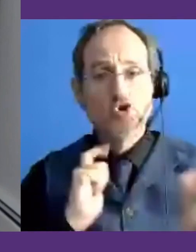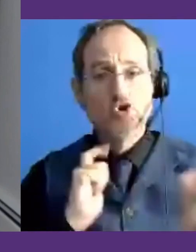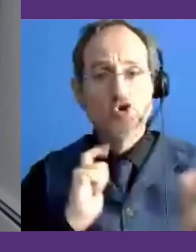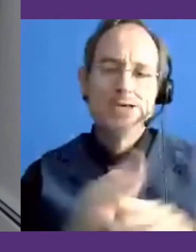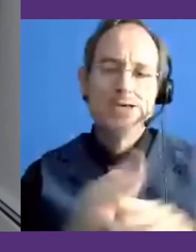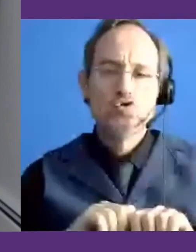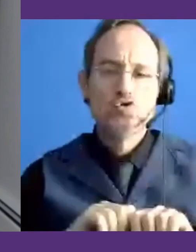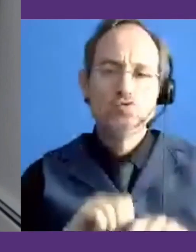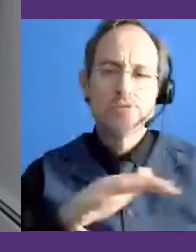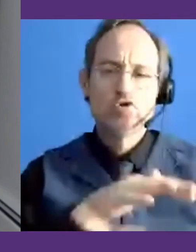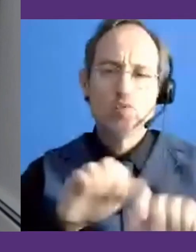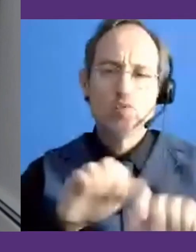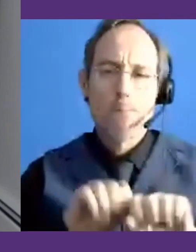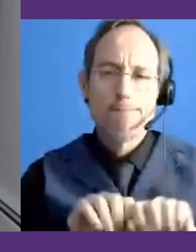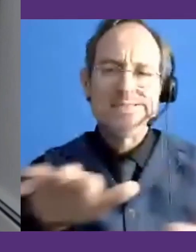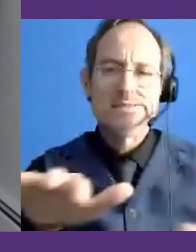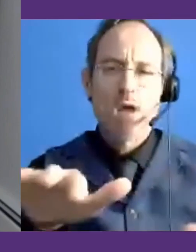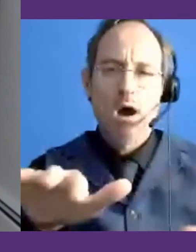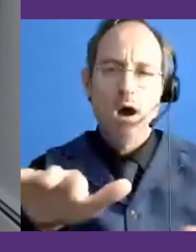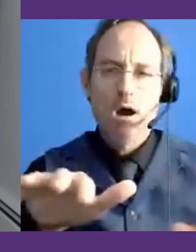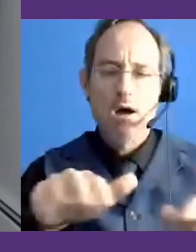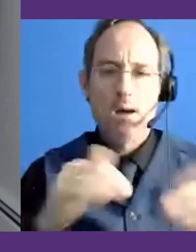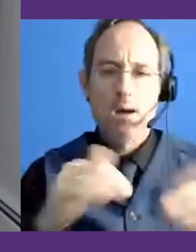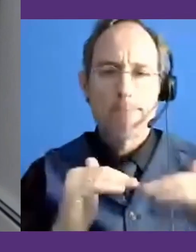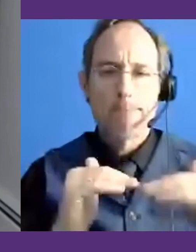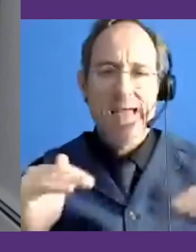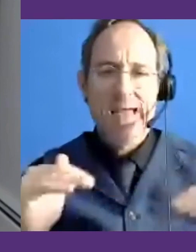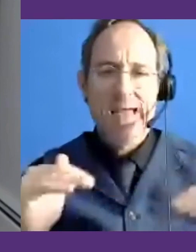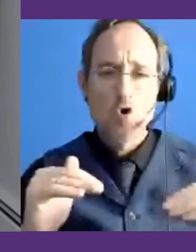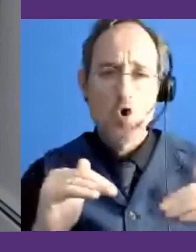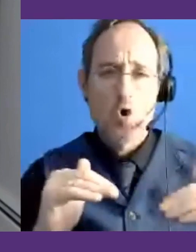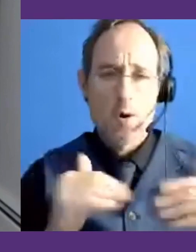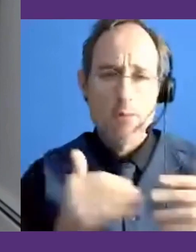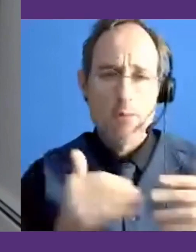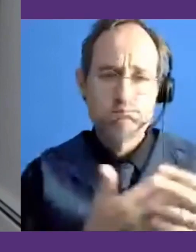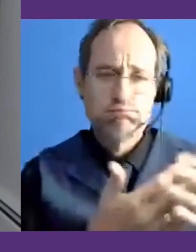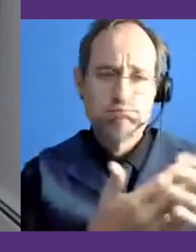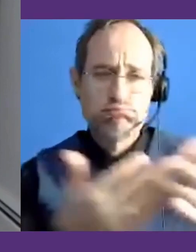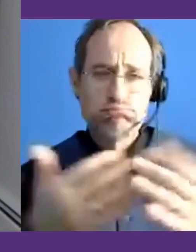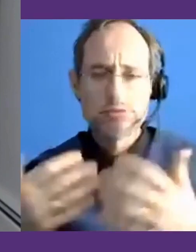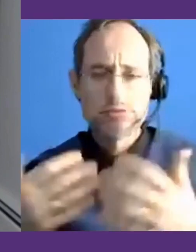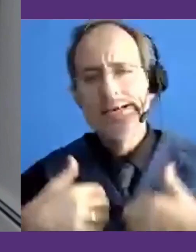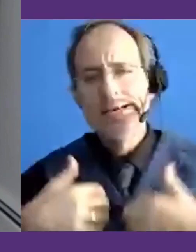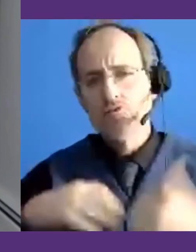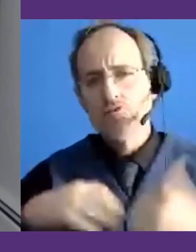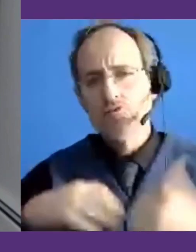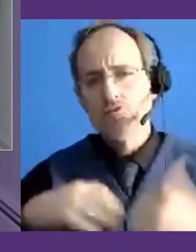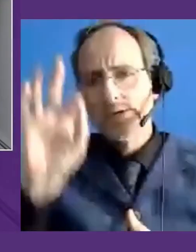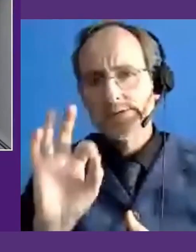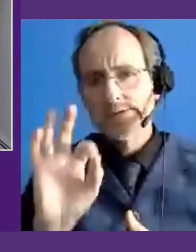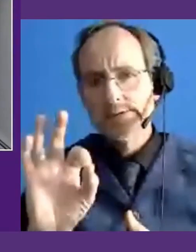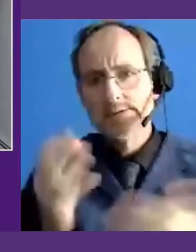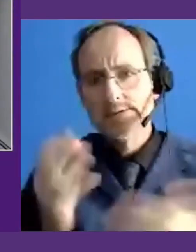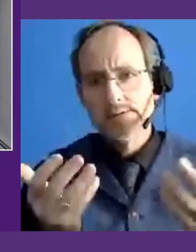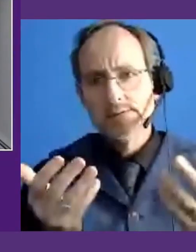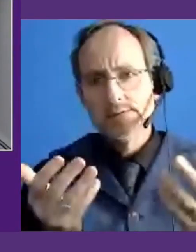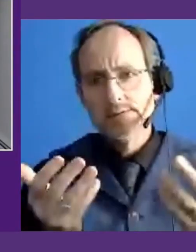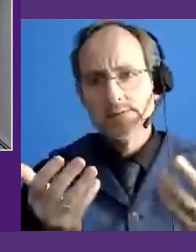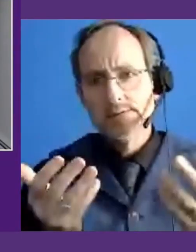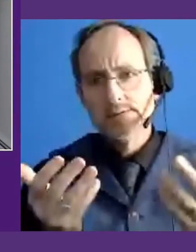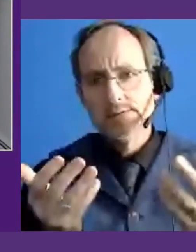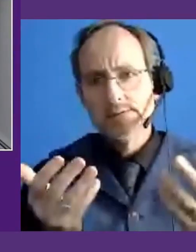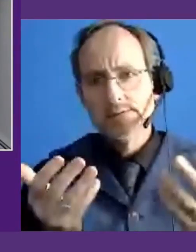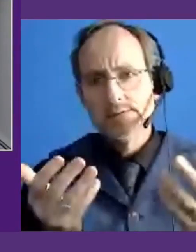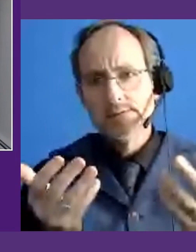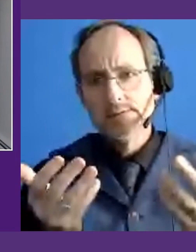interesting question. And I have a few questions for him. And I think I want to read about that. That sounds fantastic.